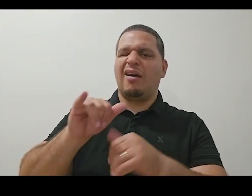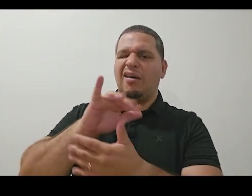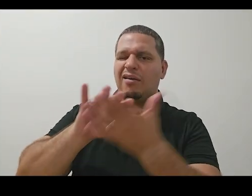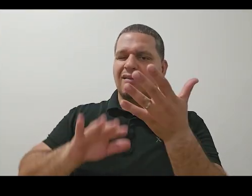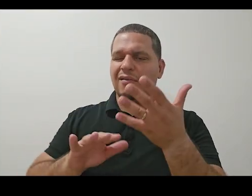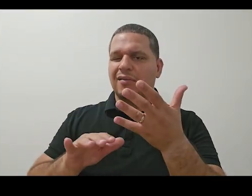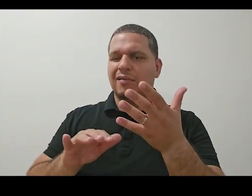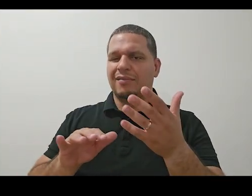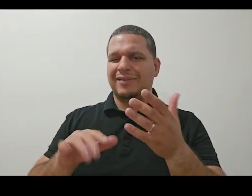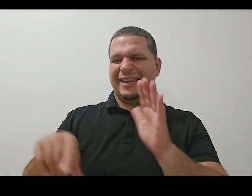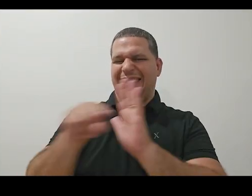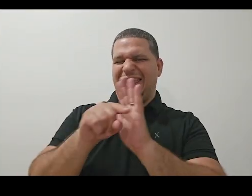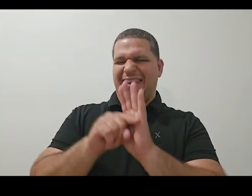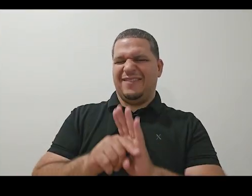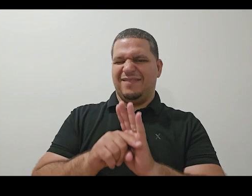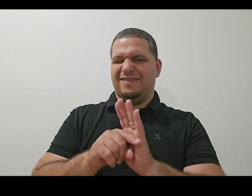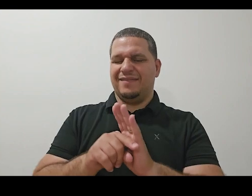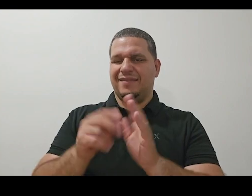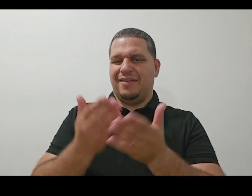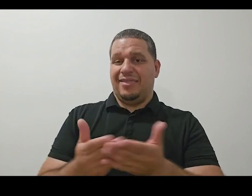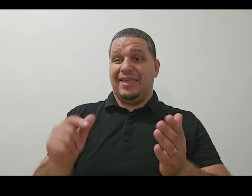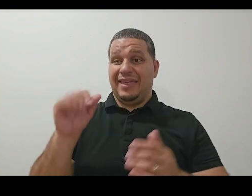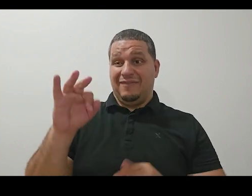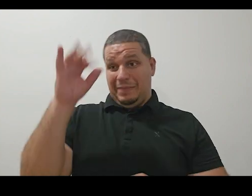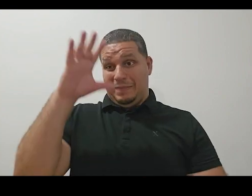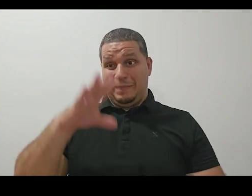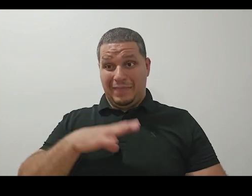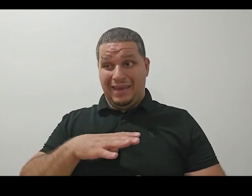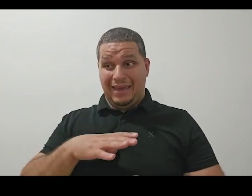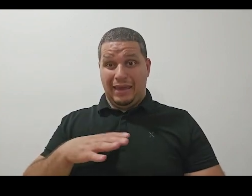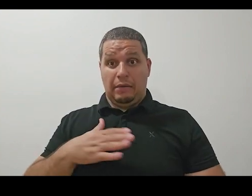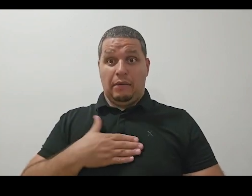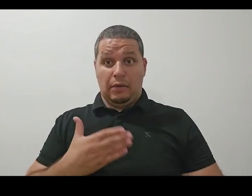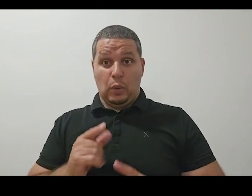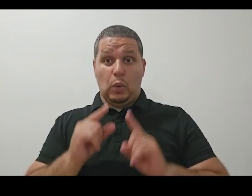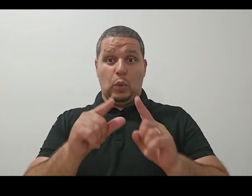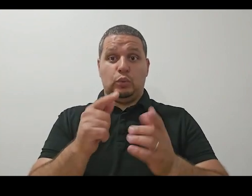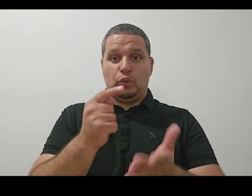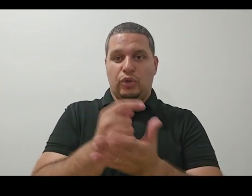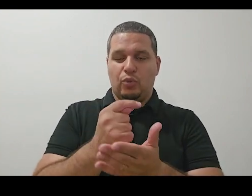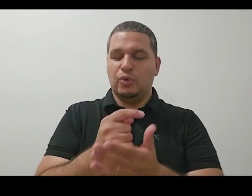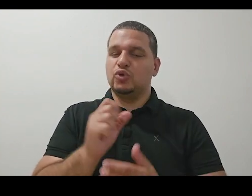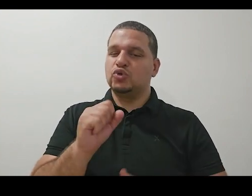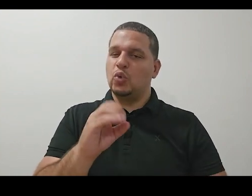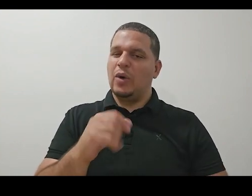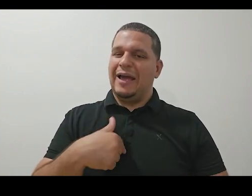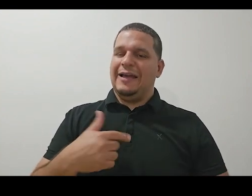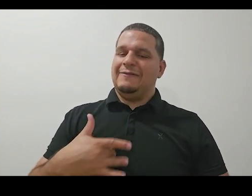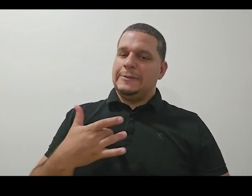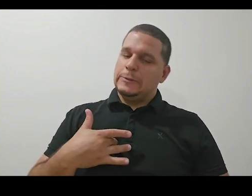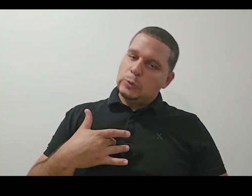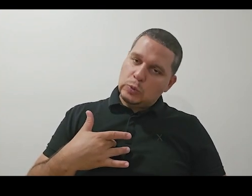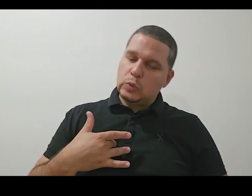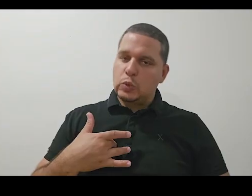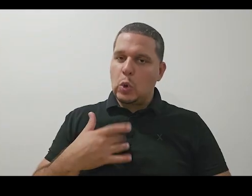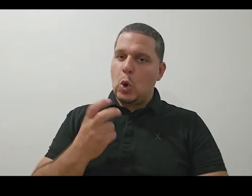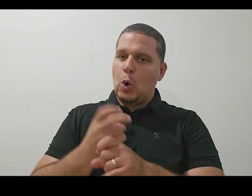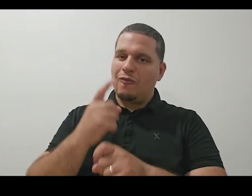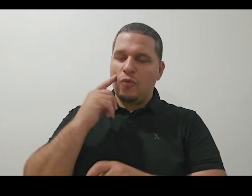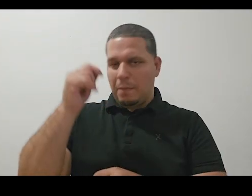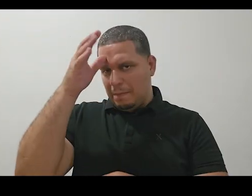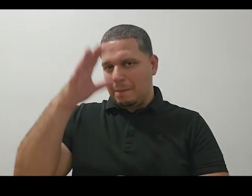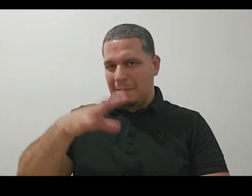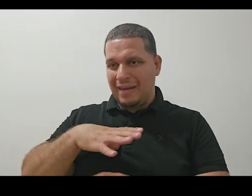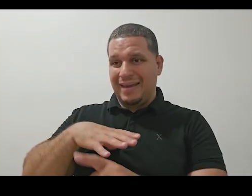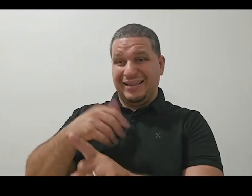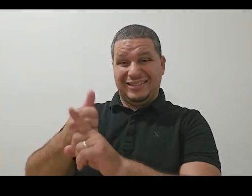like negative terms if a man seeks therapy. So I feel particularly for Chinese men to seek therapy, it's also